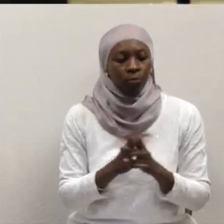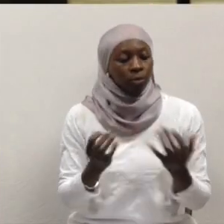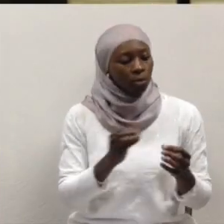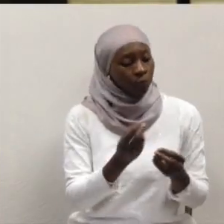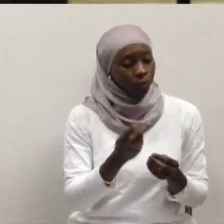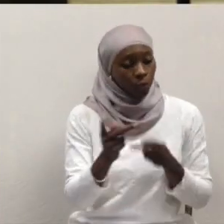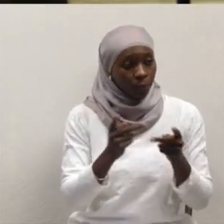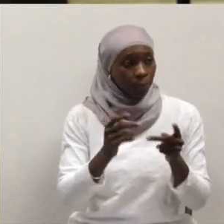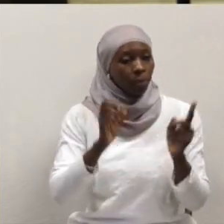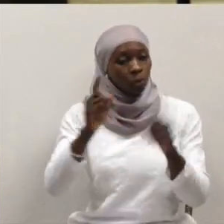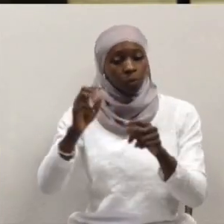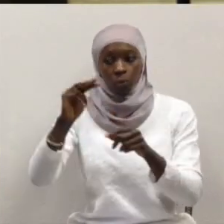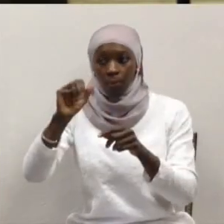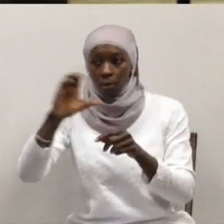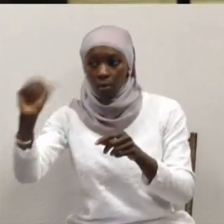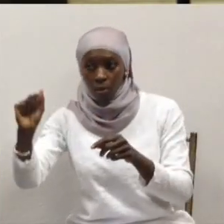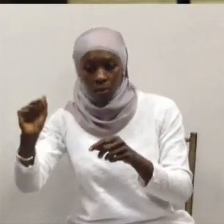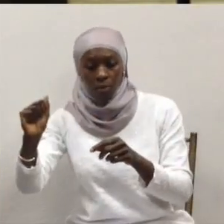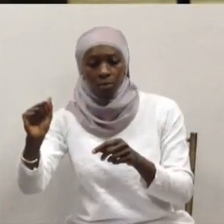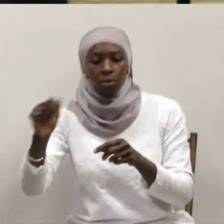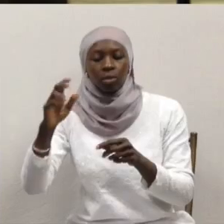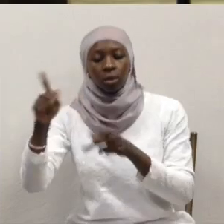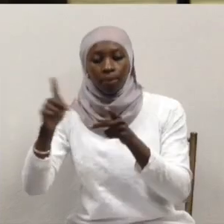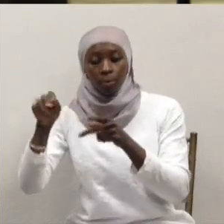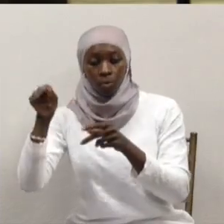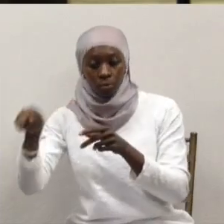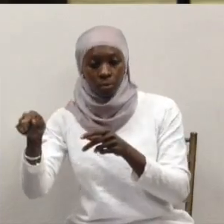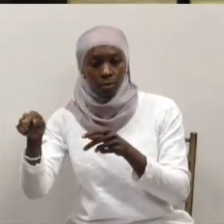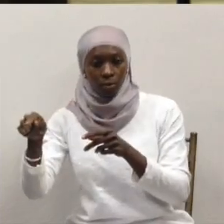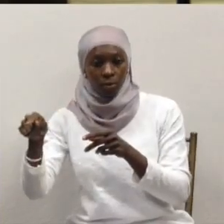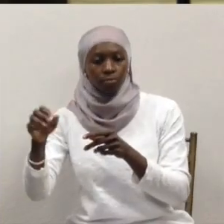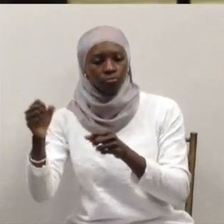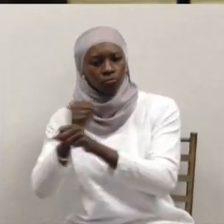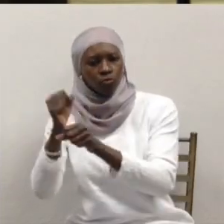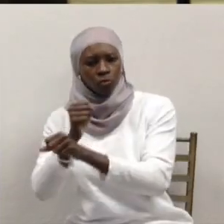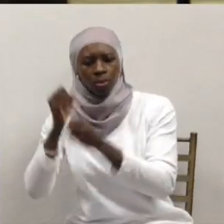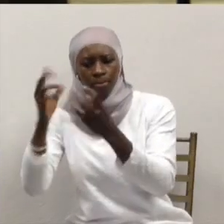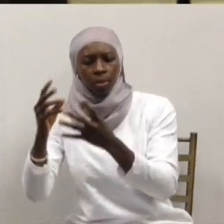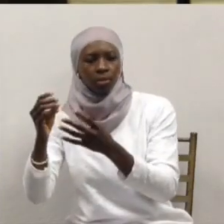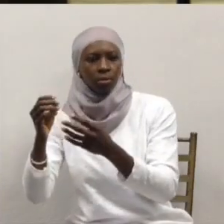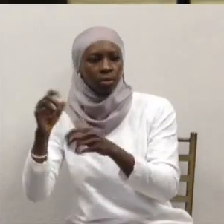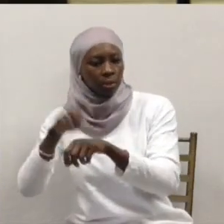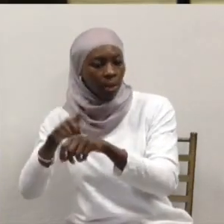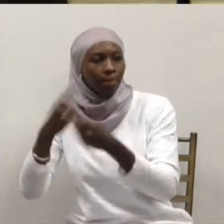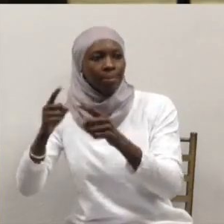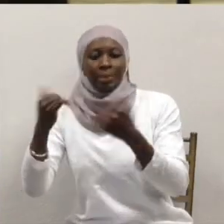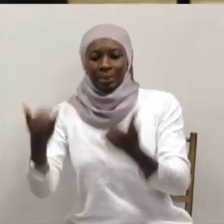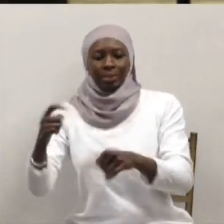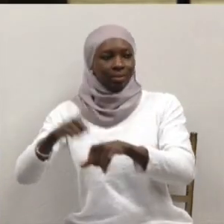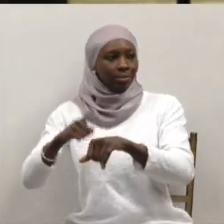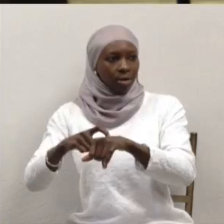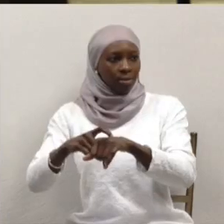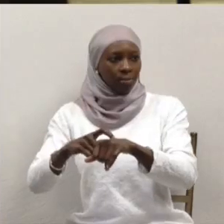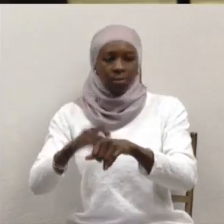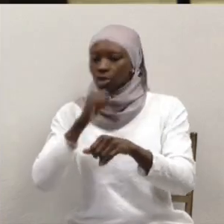and the people in Mecca, they have fortresses, and they have been there, they have fought him several times. But this time, they are not coming